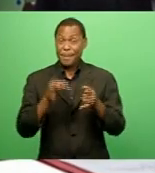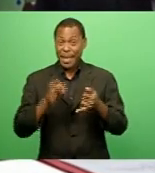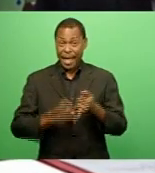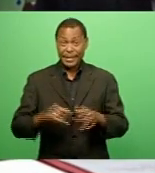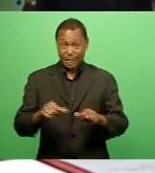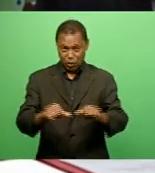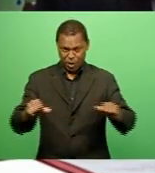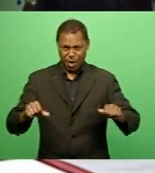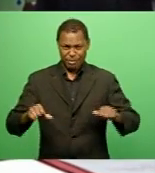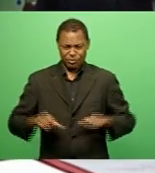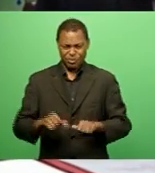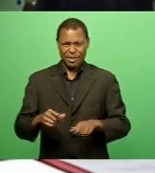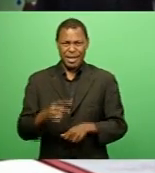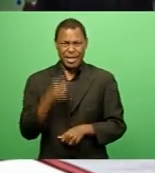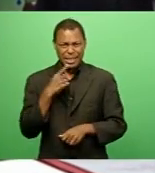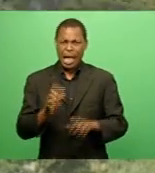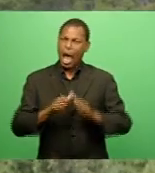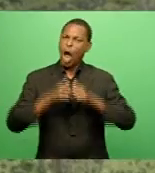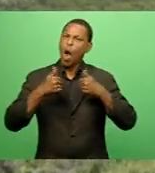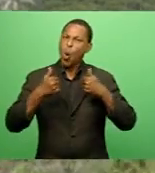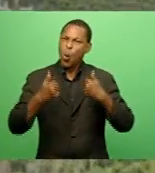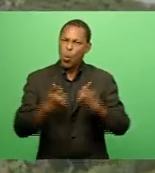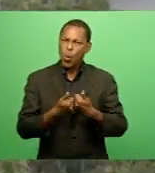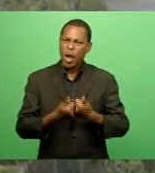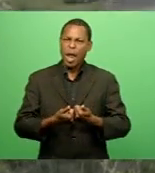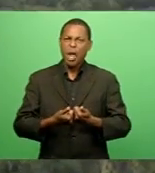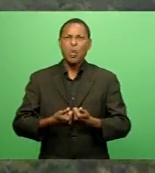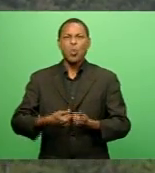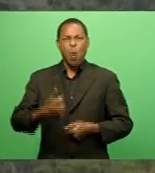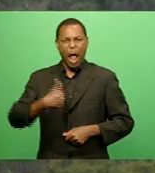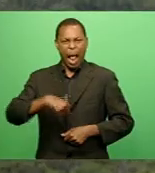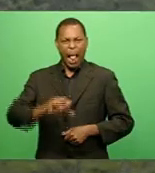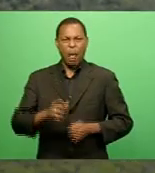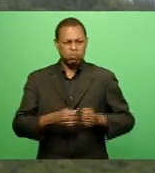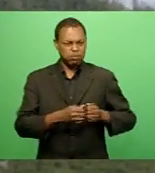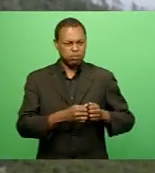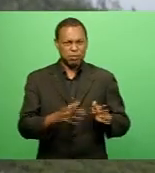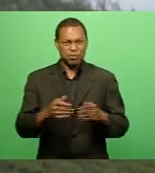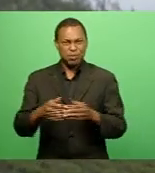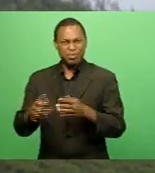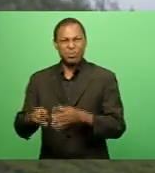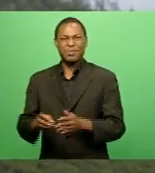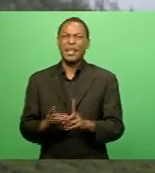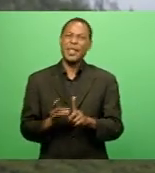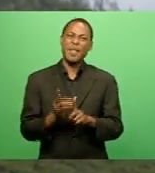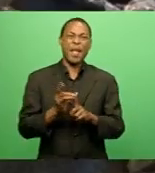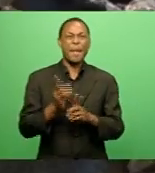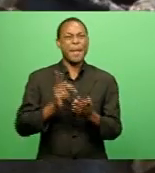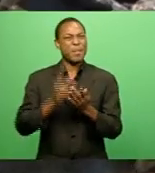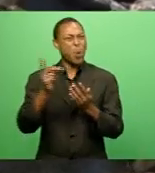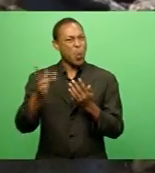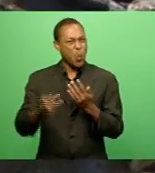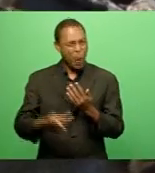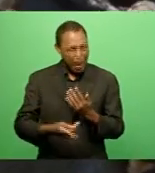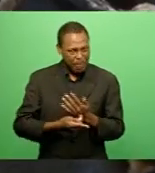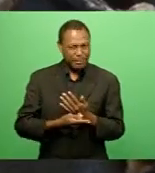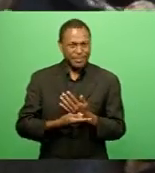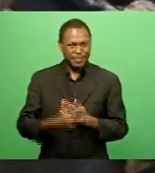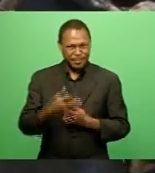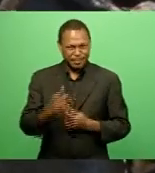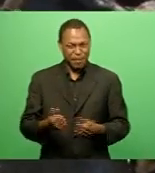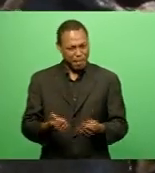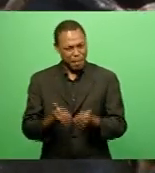Agriculture Ritesh Das says the agreement will allow them to open doors on development programs for conservation, protection and